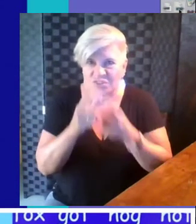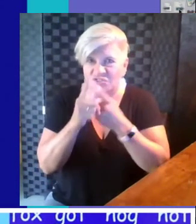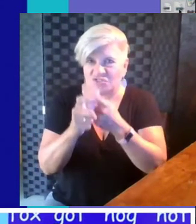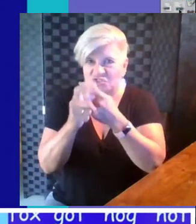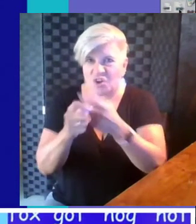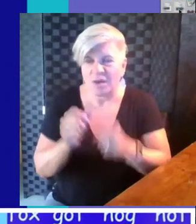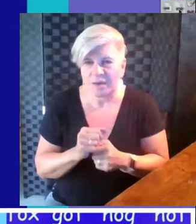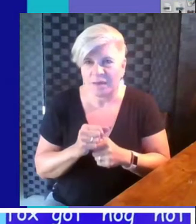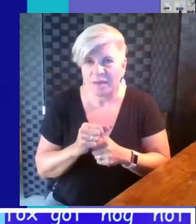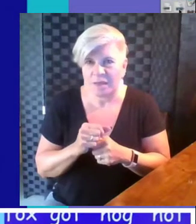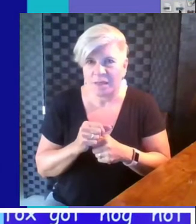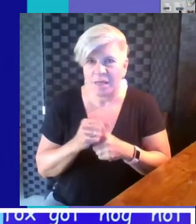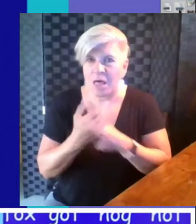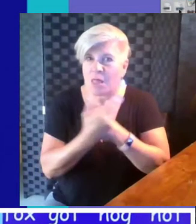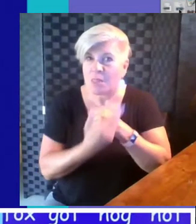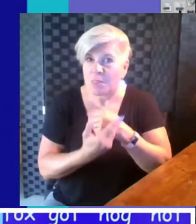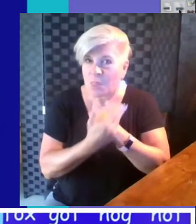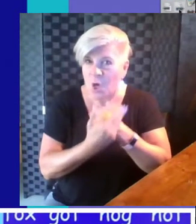jog,